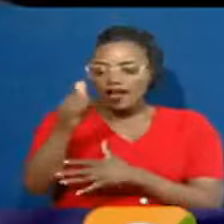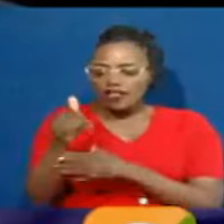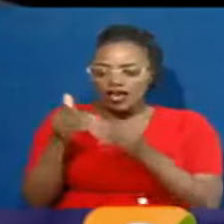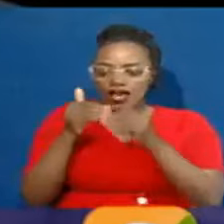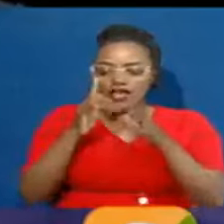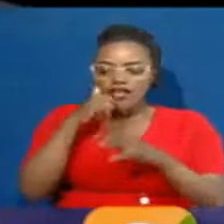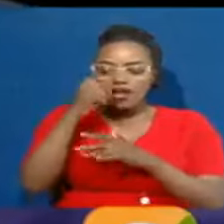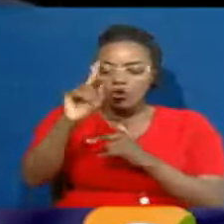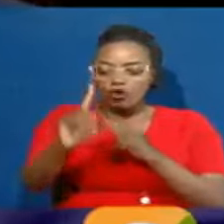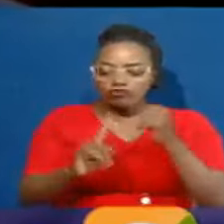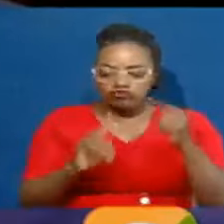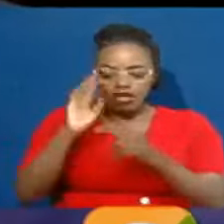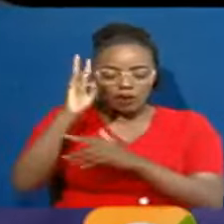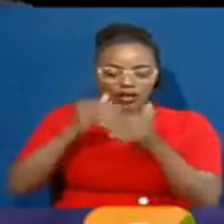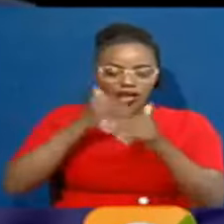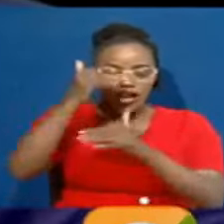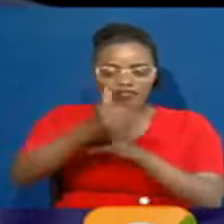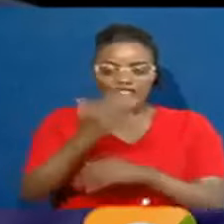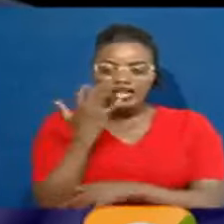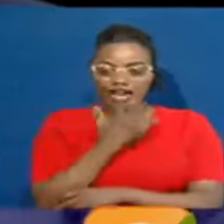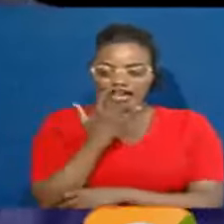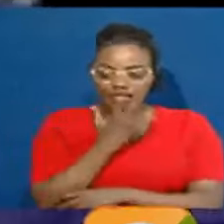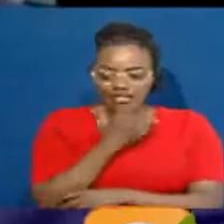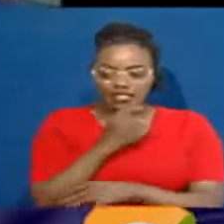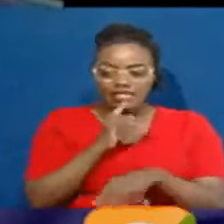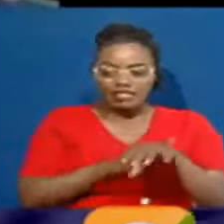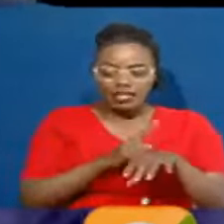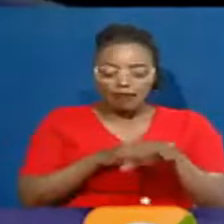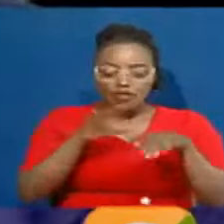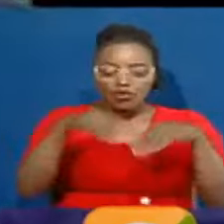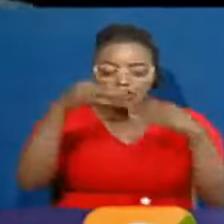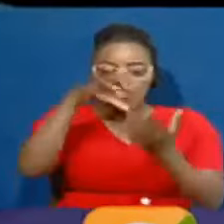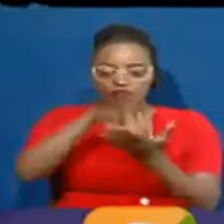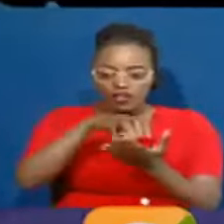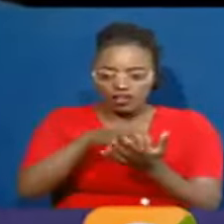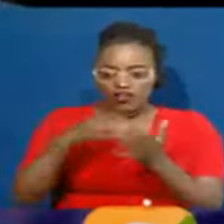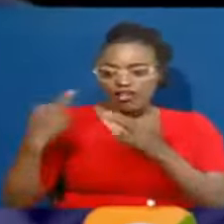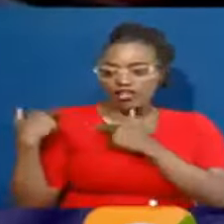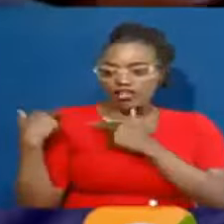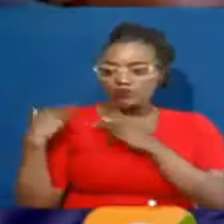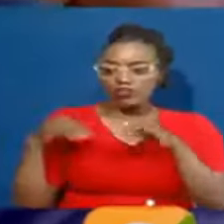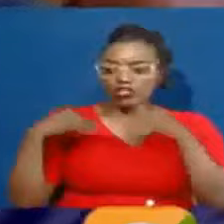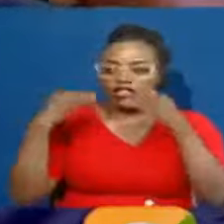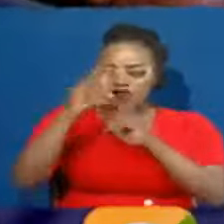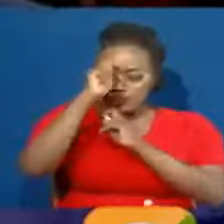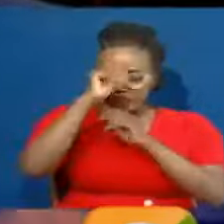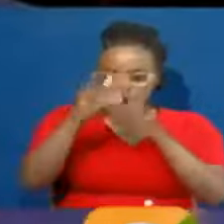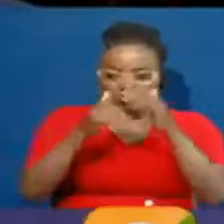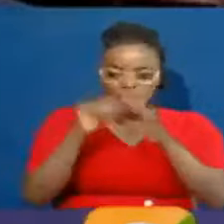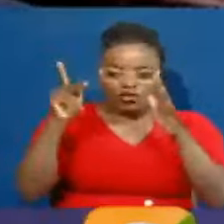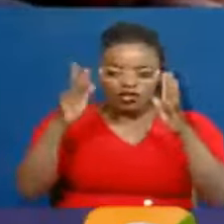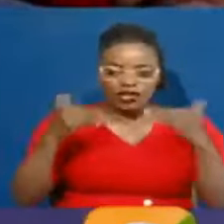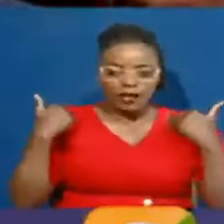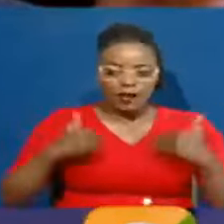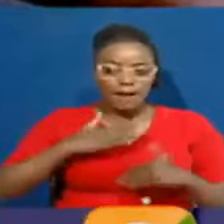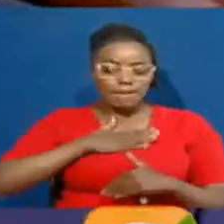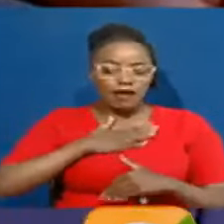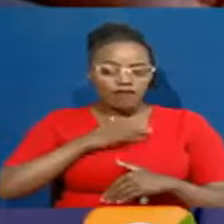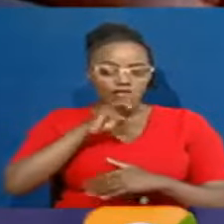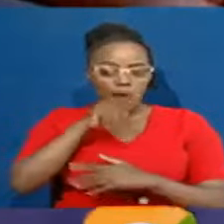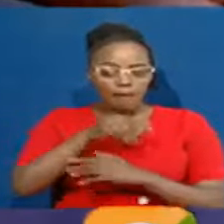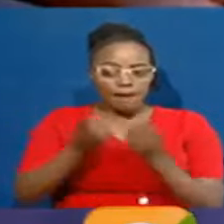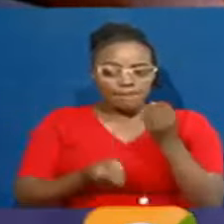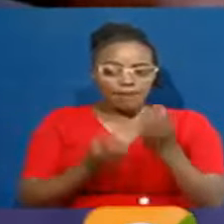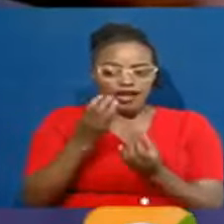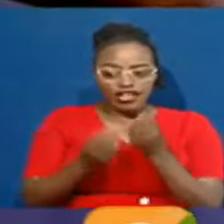leaders that will come after Gachagua, that when you are given a position of responsibility, respect all Kenyans. Mimi mwenyewe kama mbunge ya Baringo